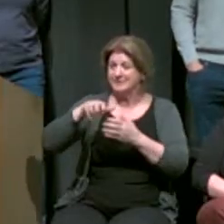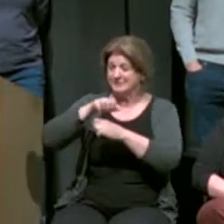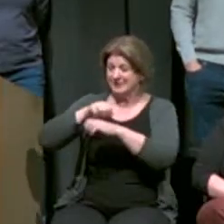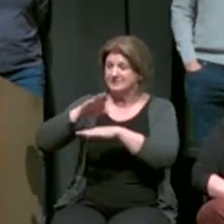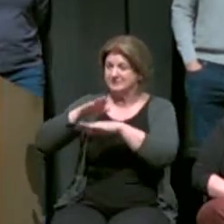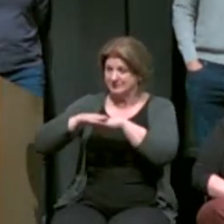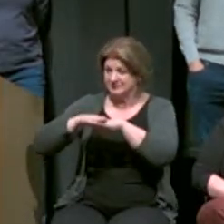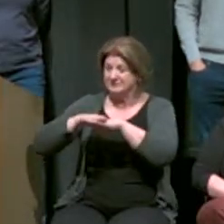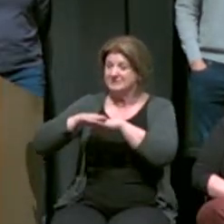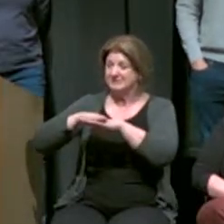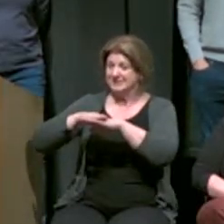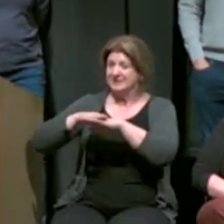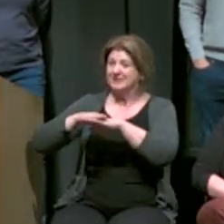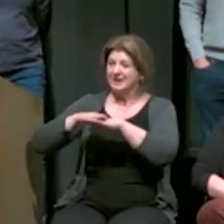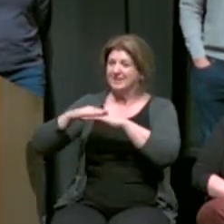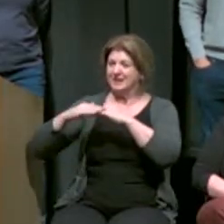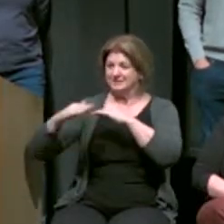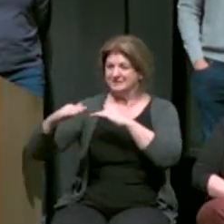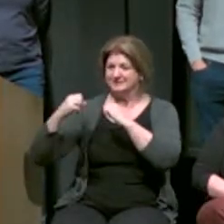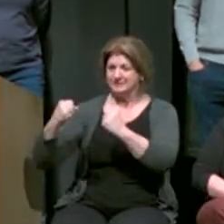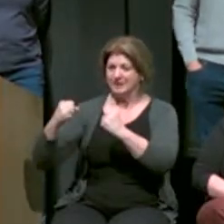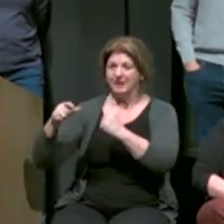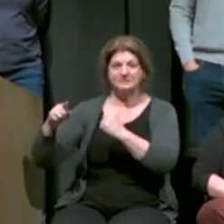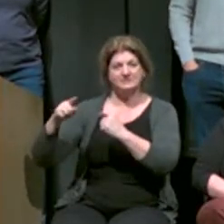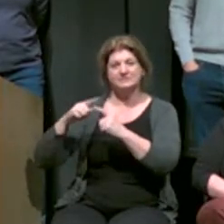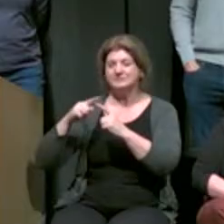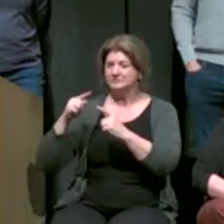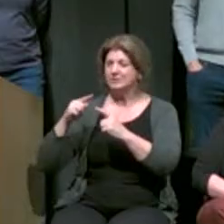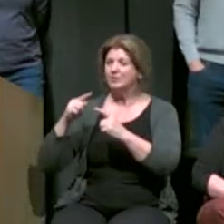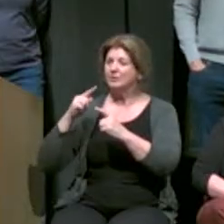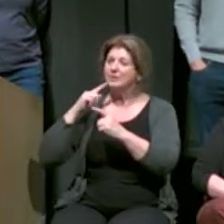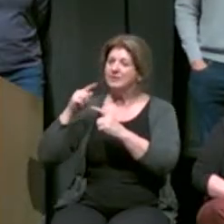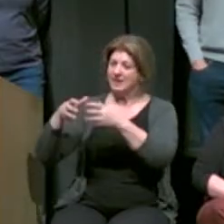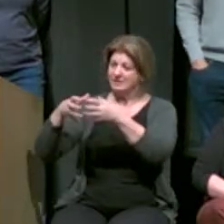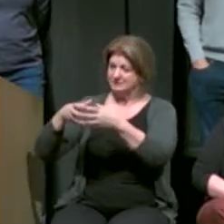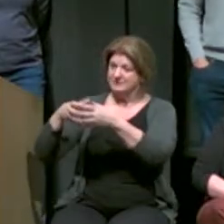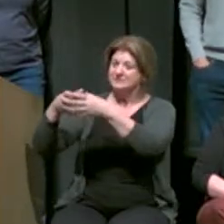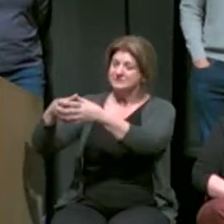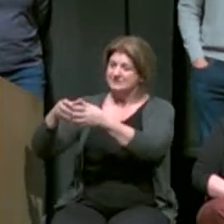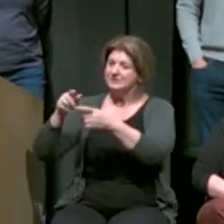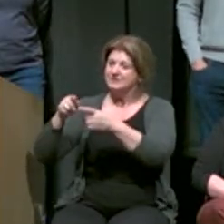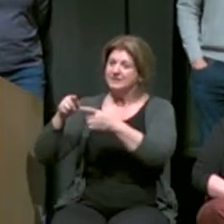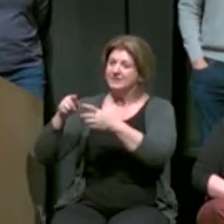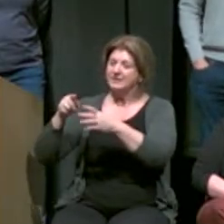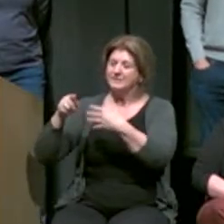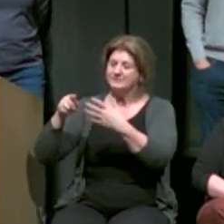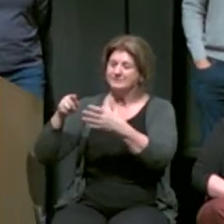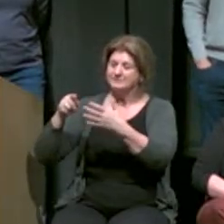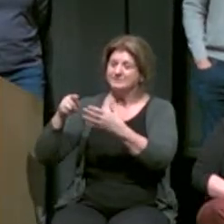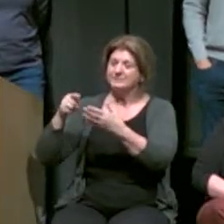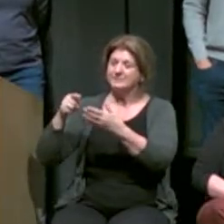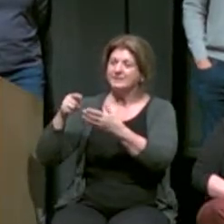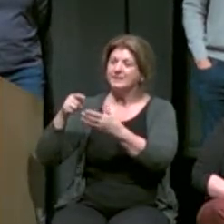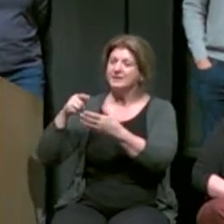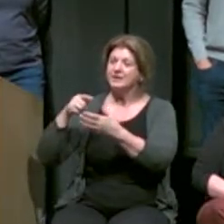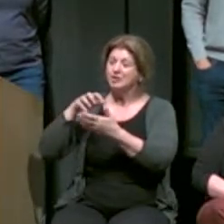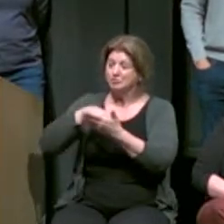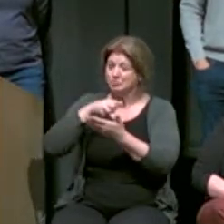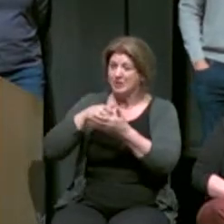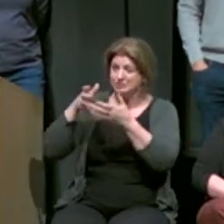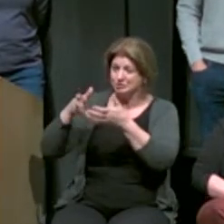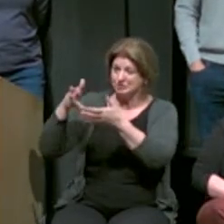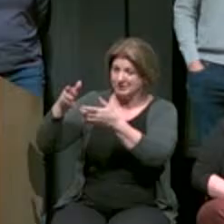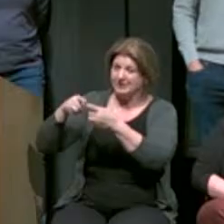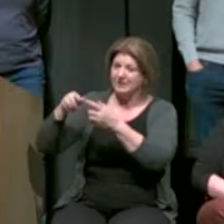it's actually stabilized, and it's not only attaching to the material, the dredge material, but